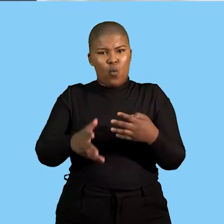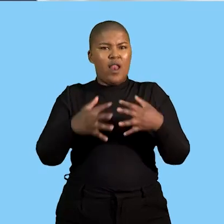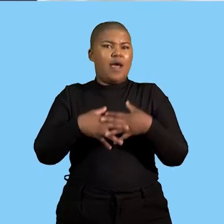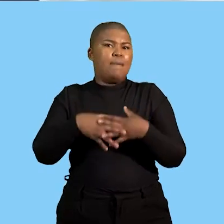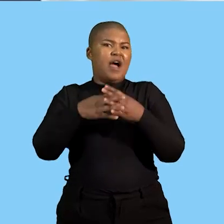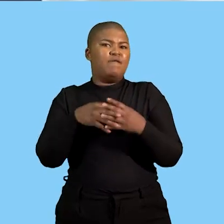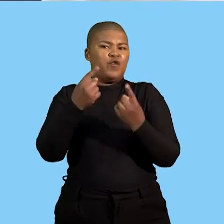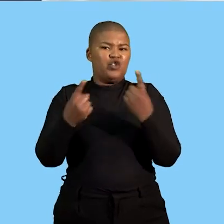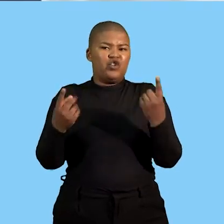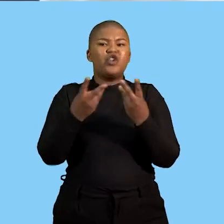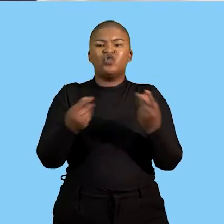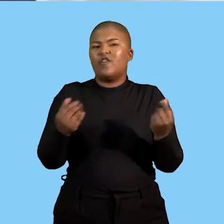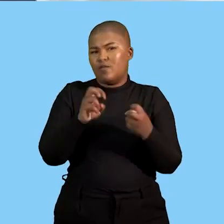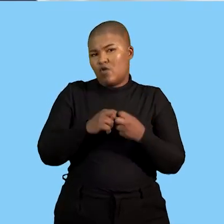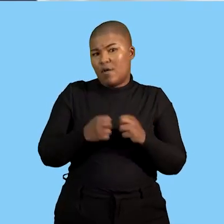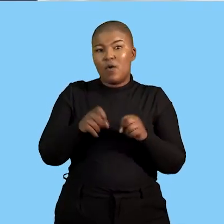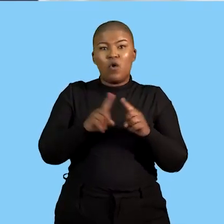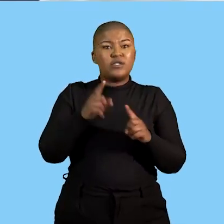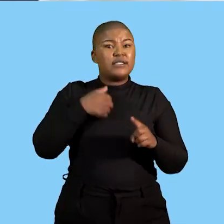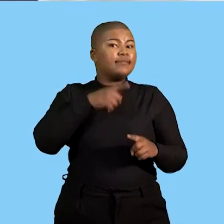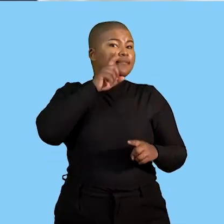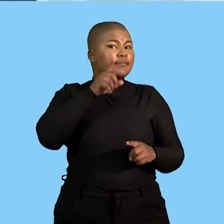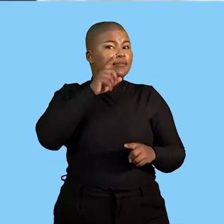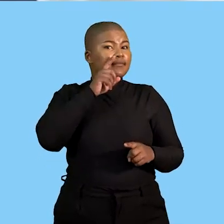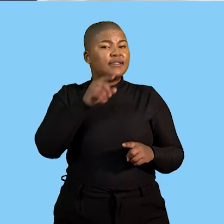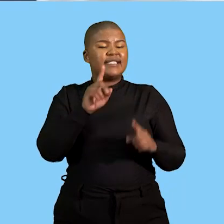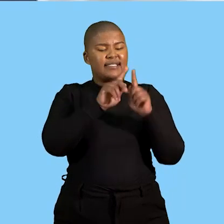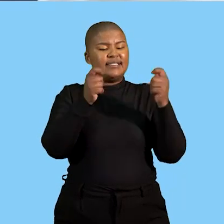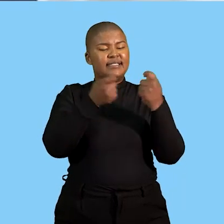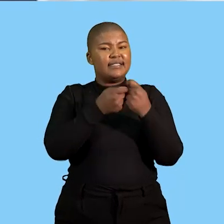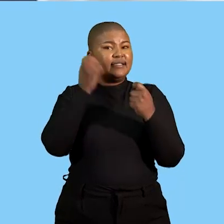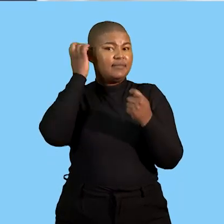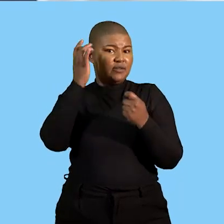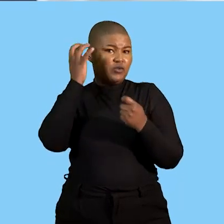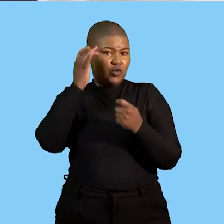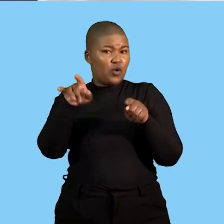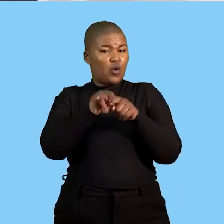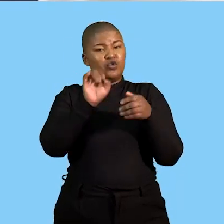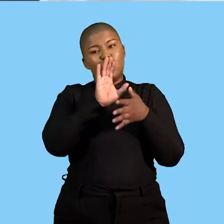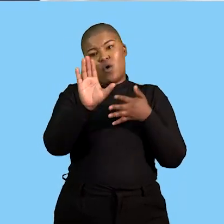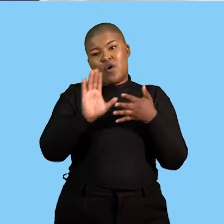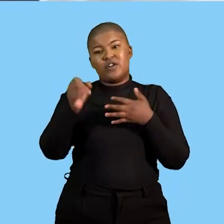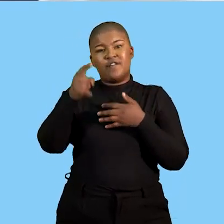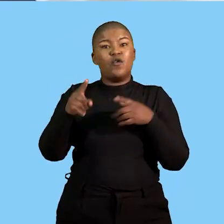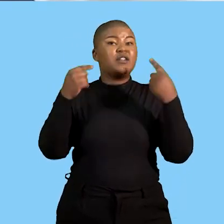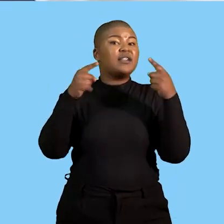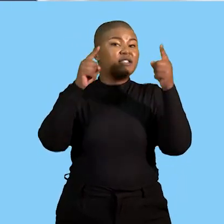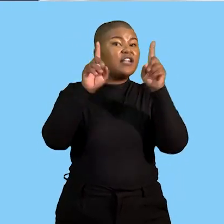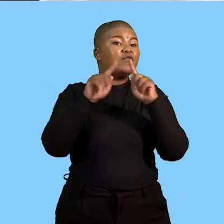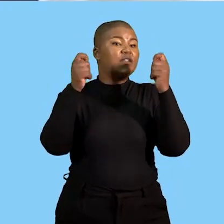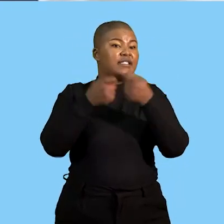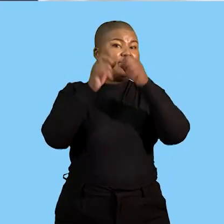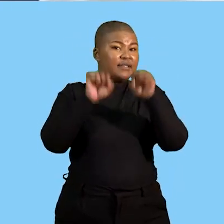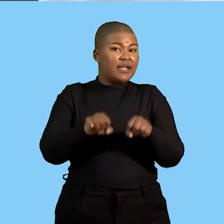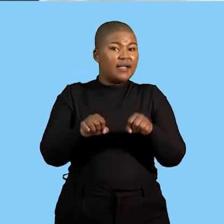each other. And we also look into the team dynamic theories and not forgetting the criteria of a successful team.